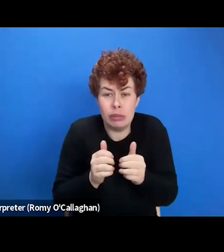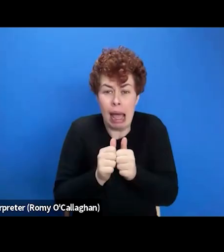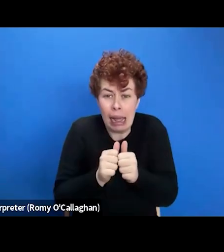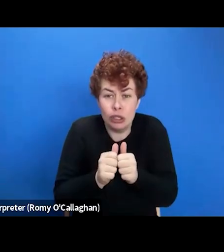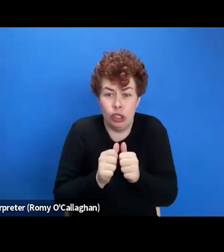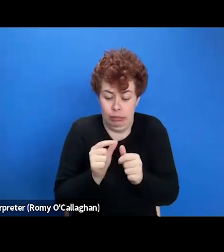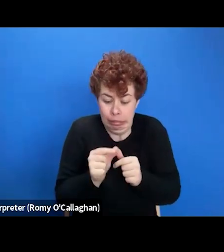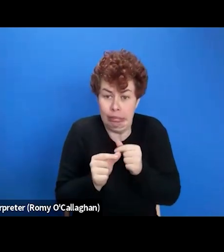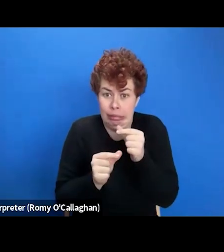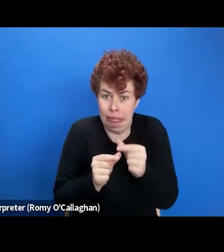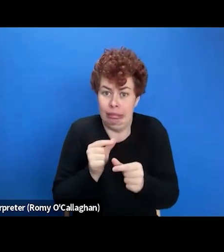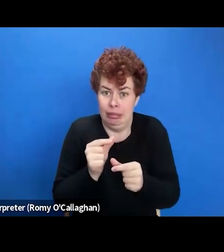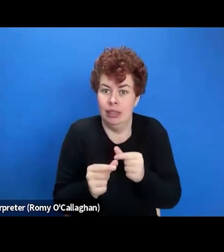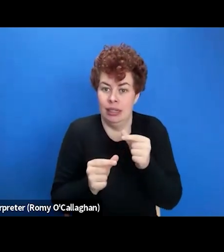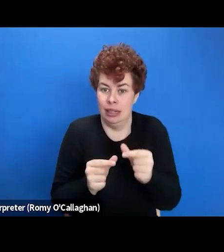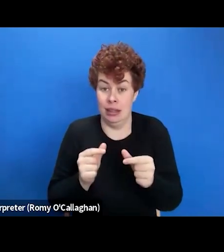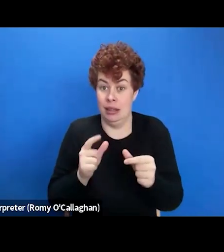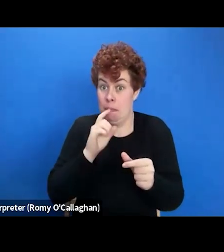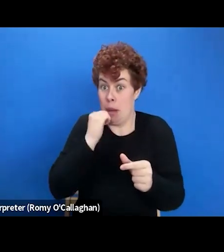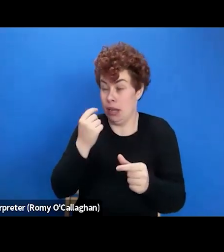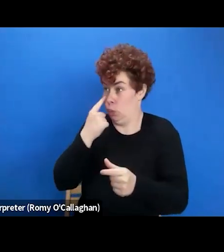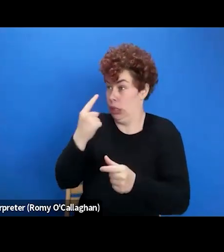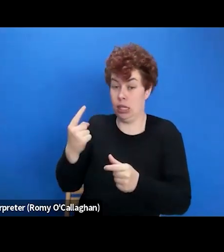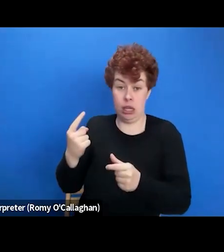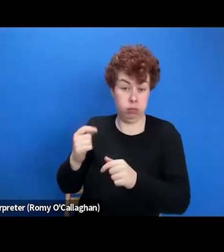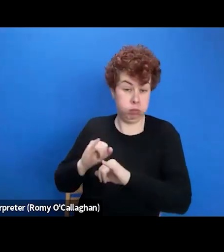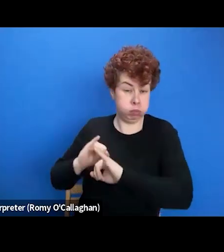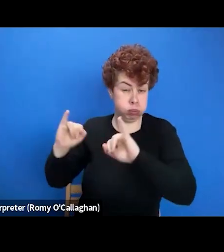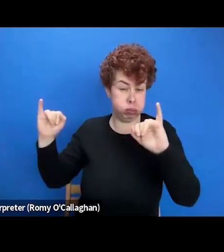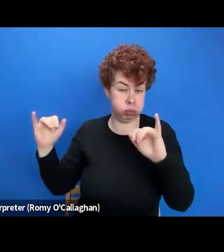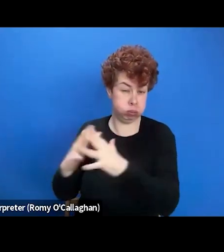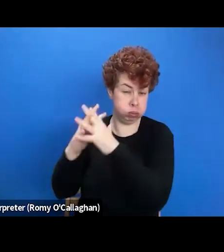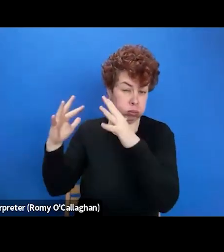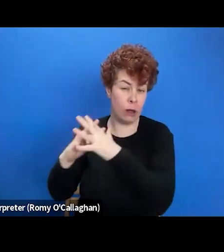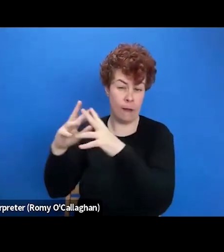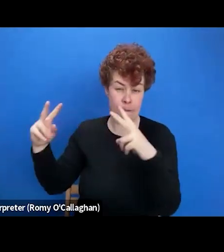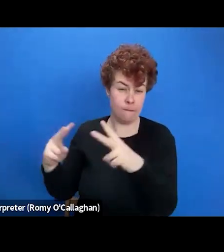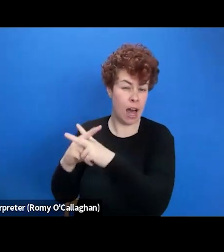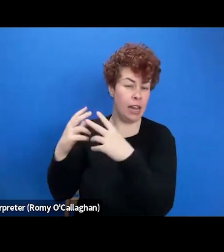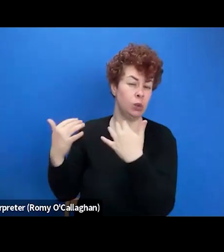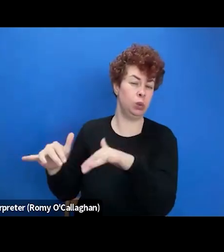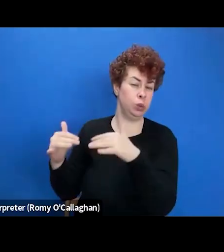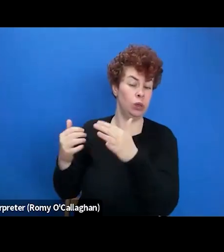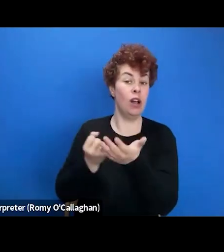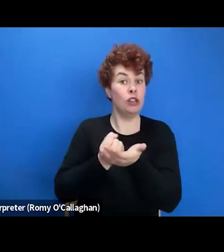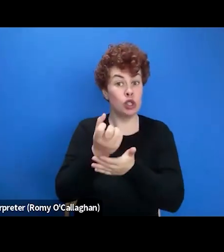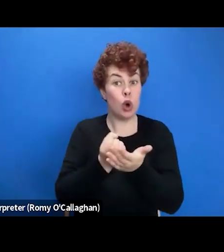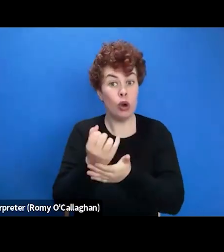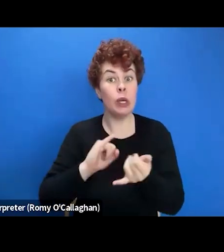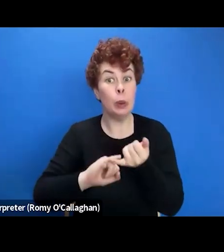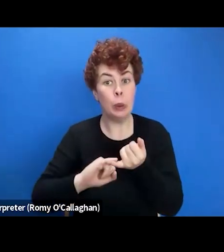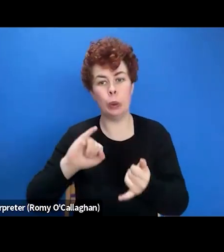just shocking brutality. So the story is going to be explained a little bit by John